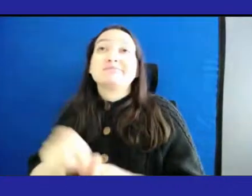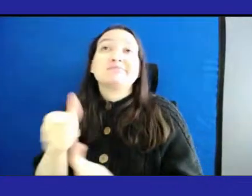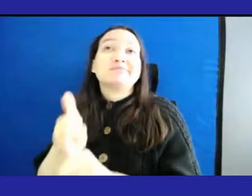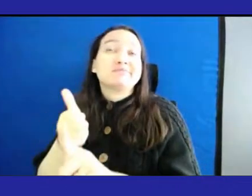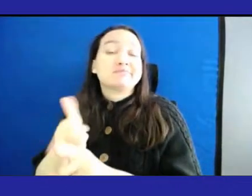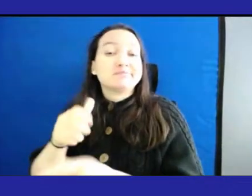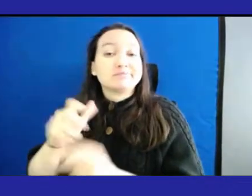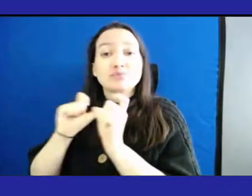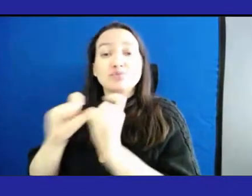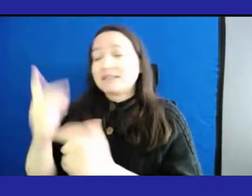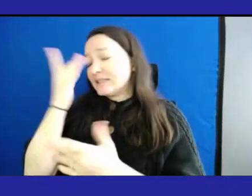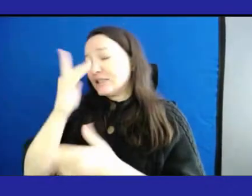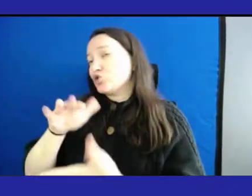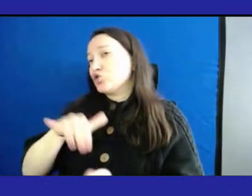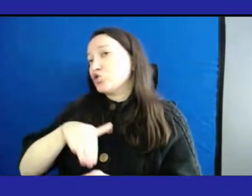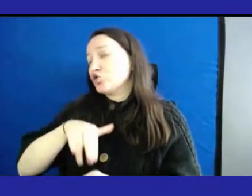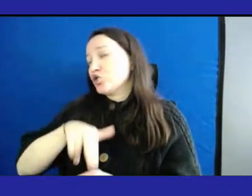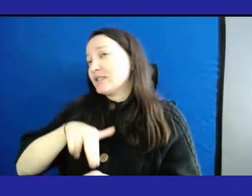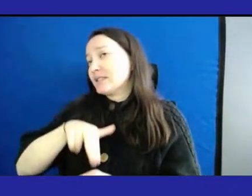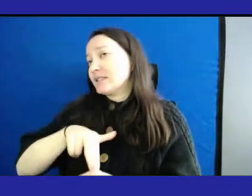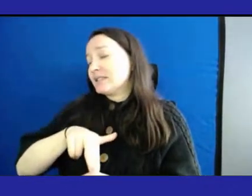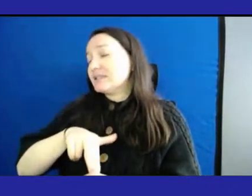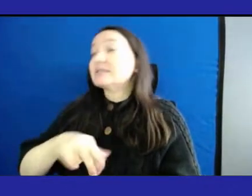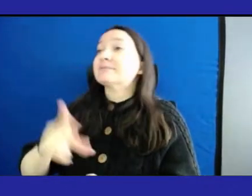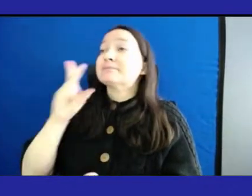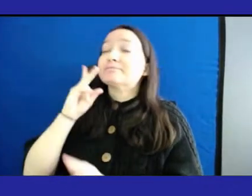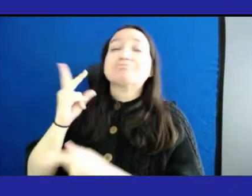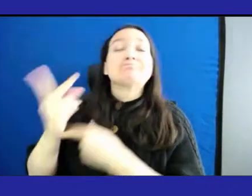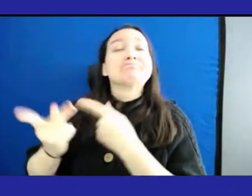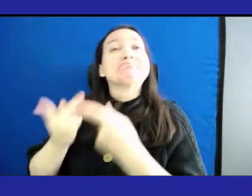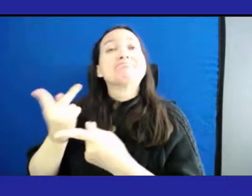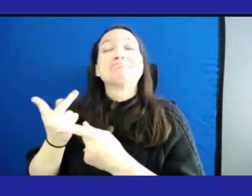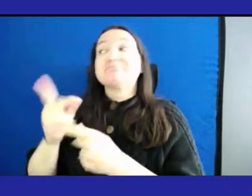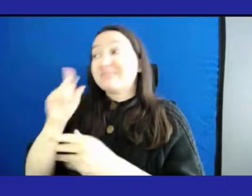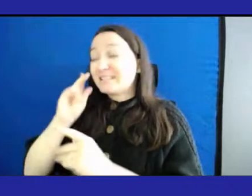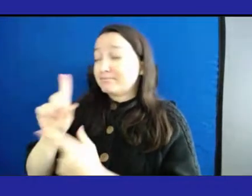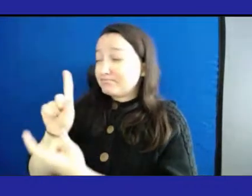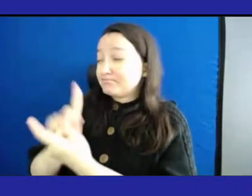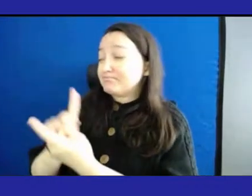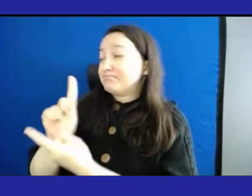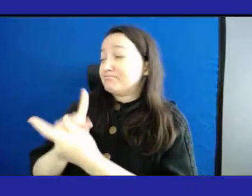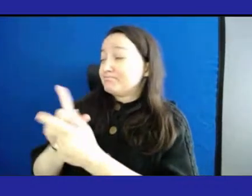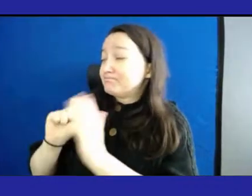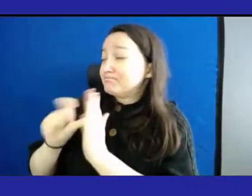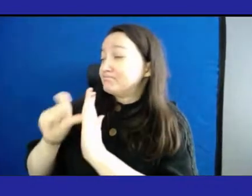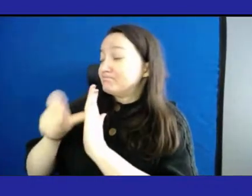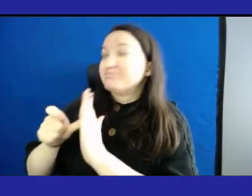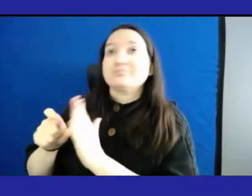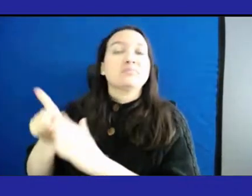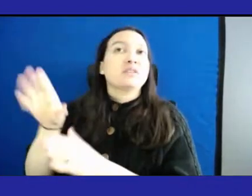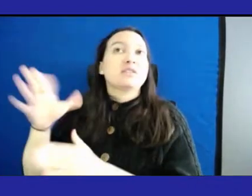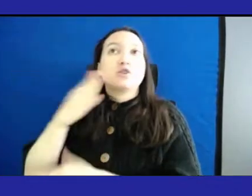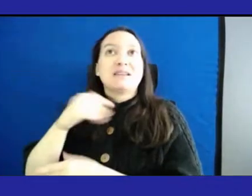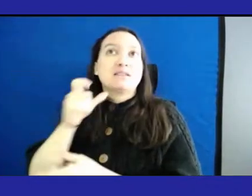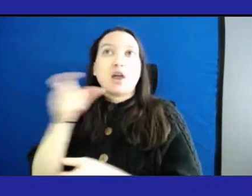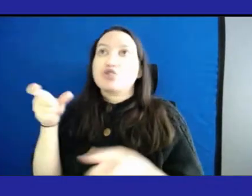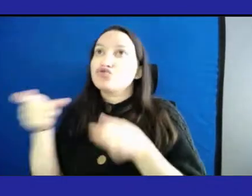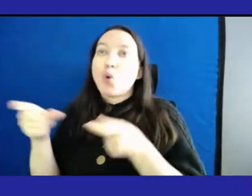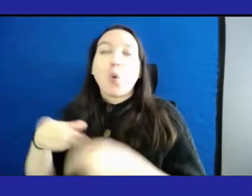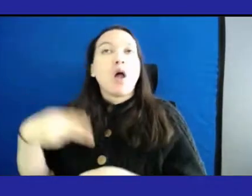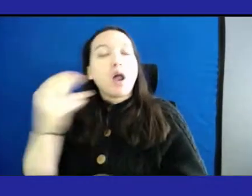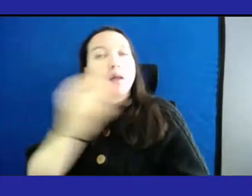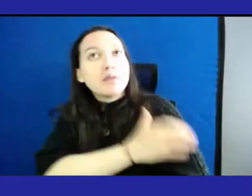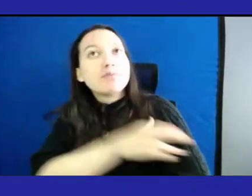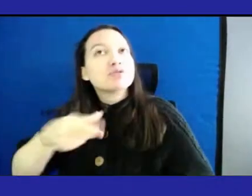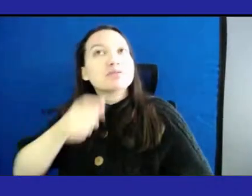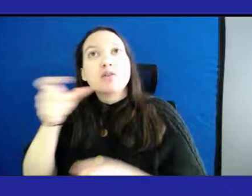nurses. And what they will do is they will see our patients intensively who have uncontrolled diabetes or hypertension. They will